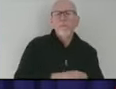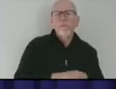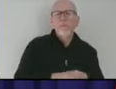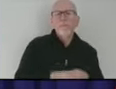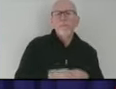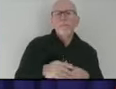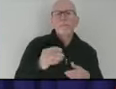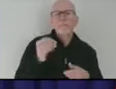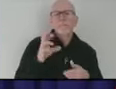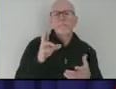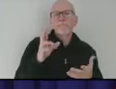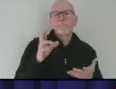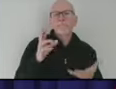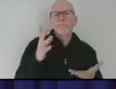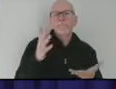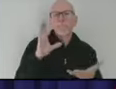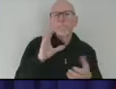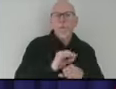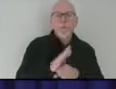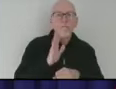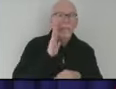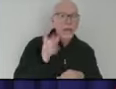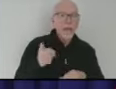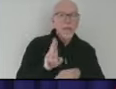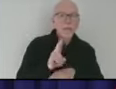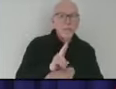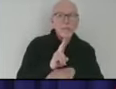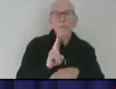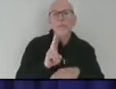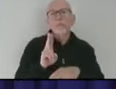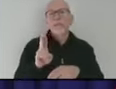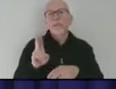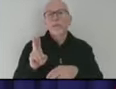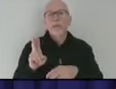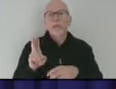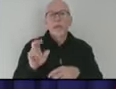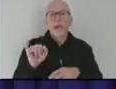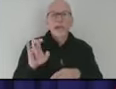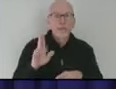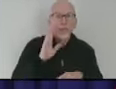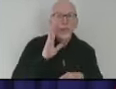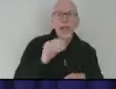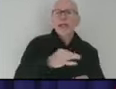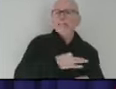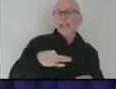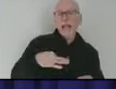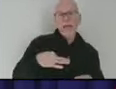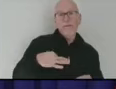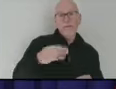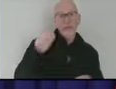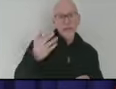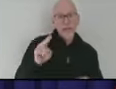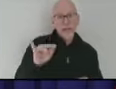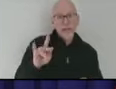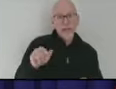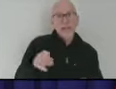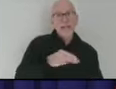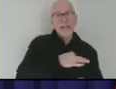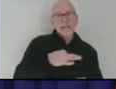presumptive cases or, you know, COVID beds that are being taken right now. And staff, Nikki, is